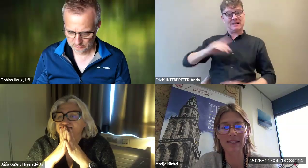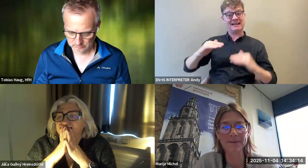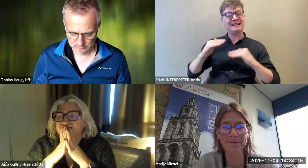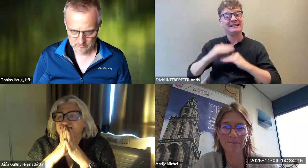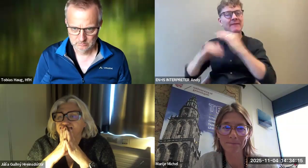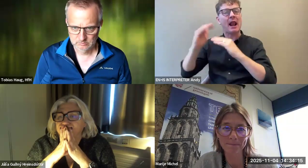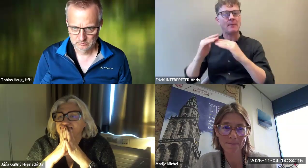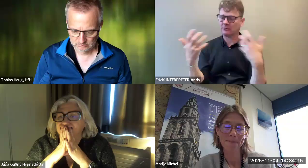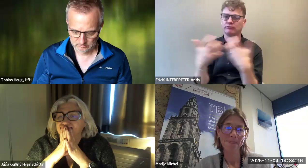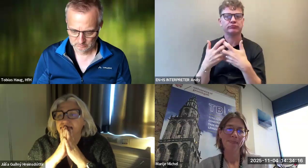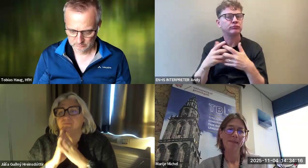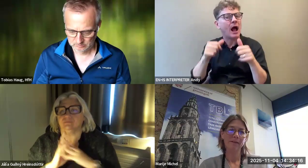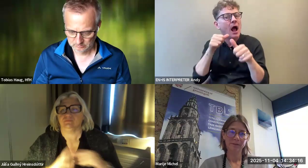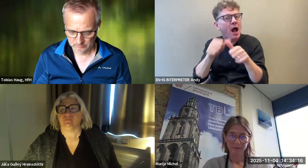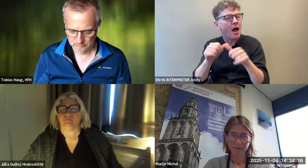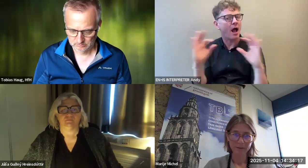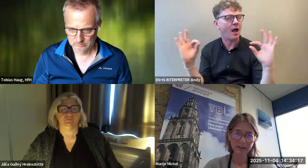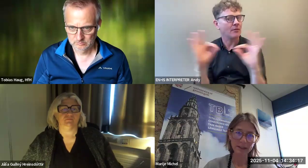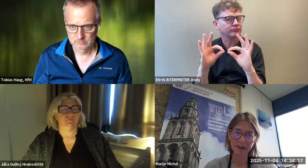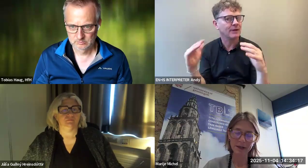learners we had.